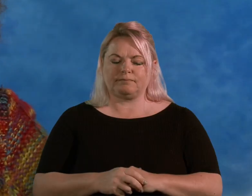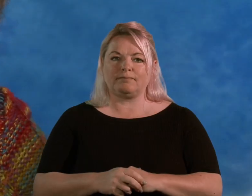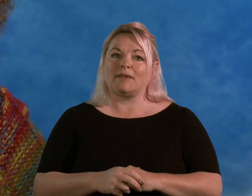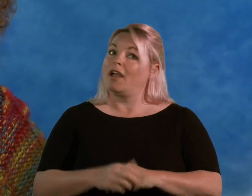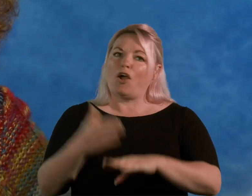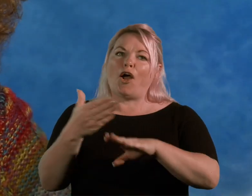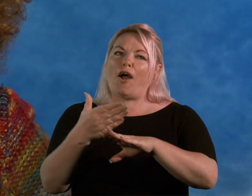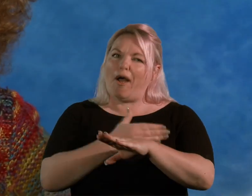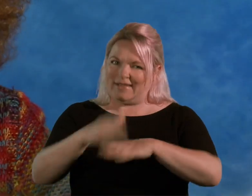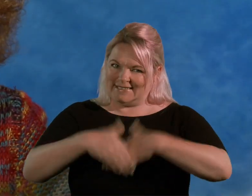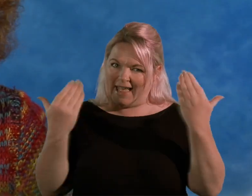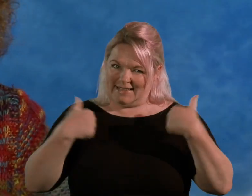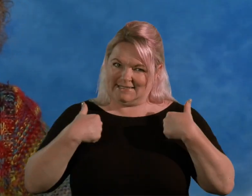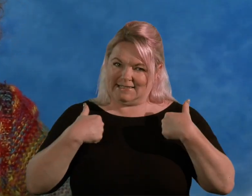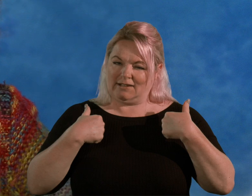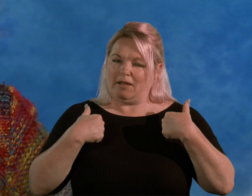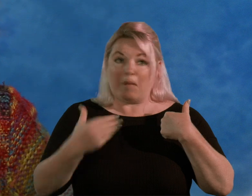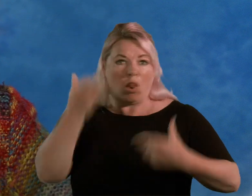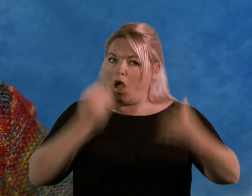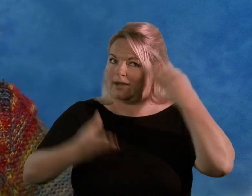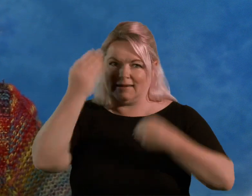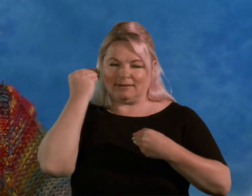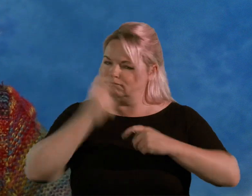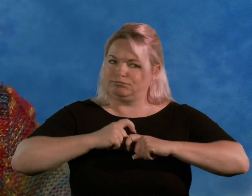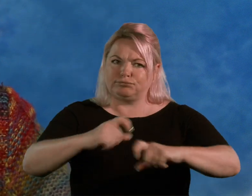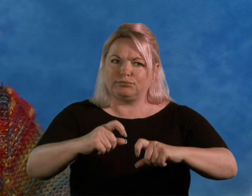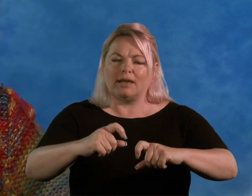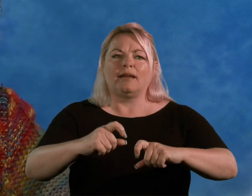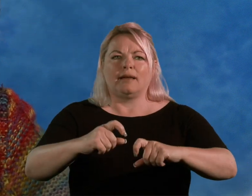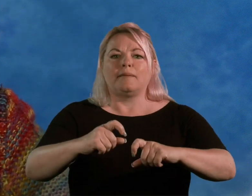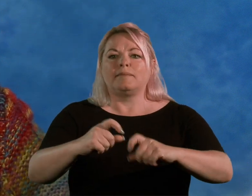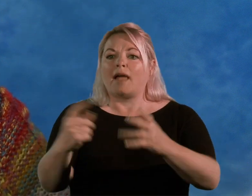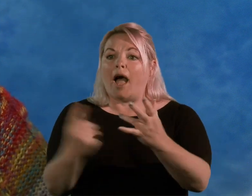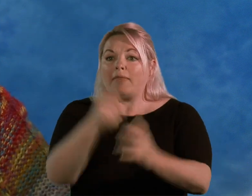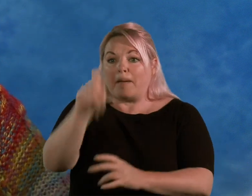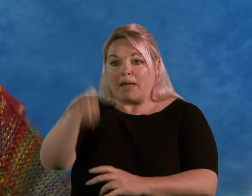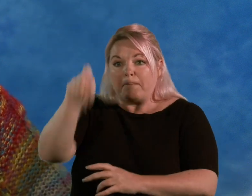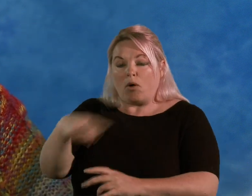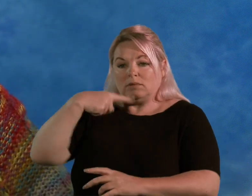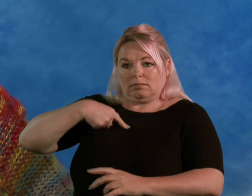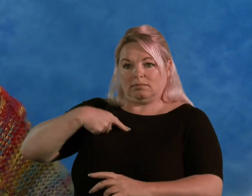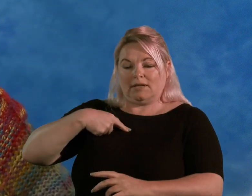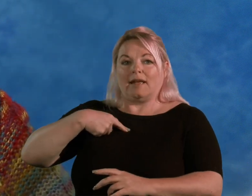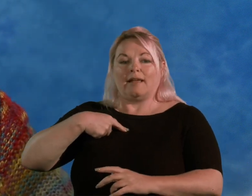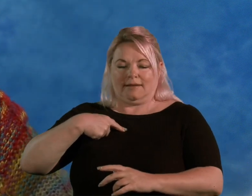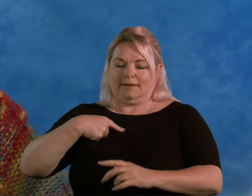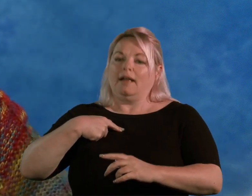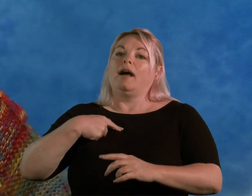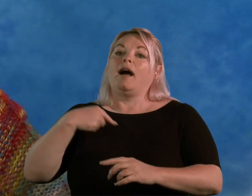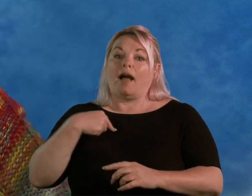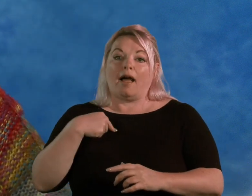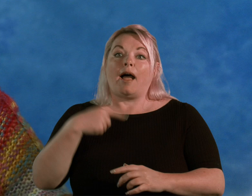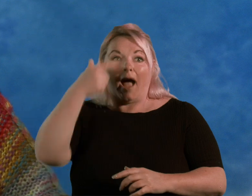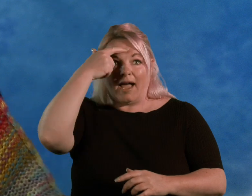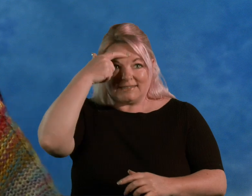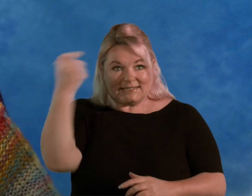It's early days yet. I'm actually still learning, but I can only go on what other people say. They do tell me that